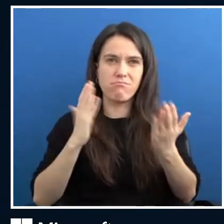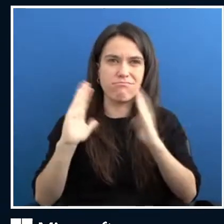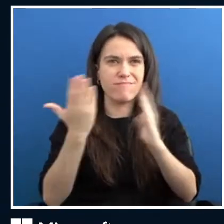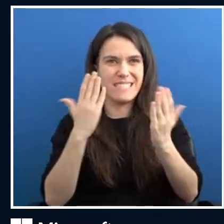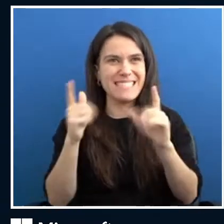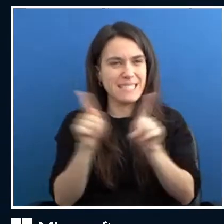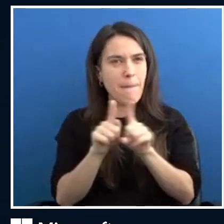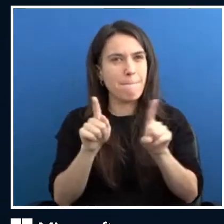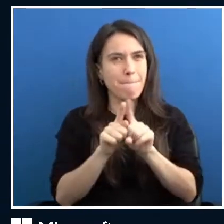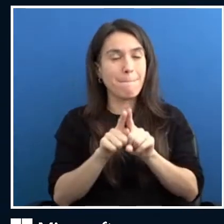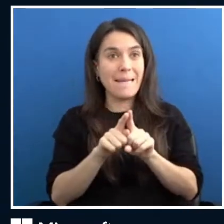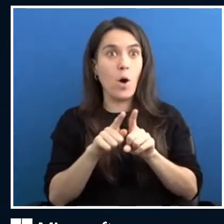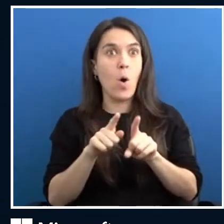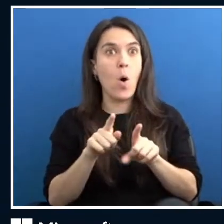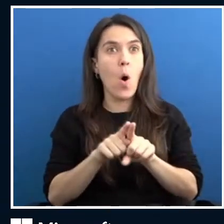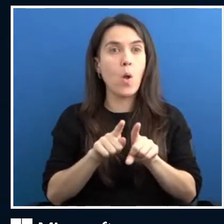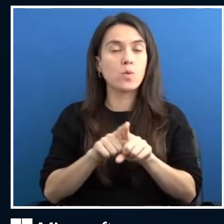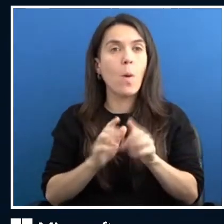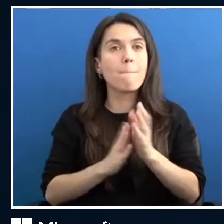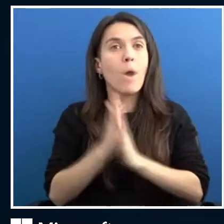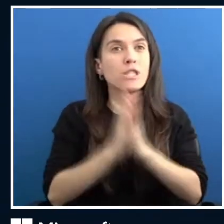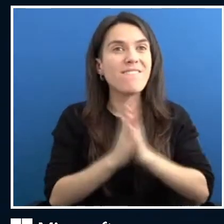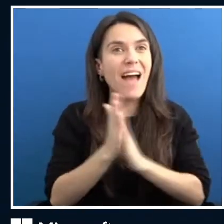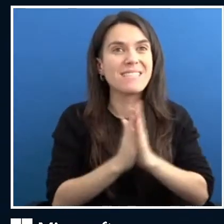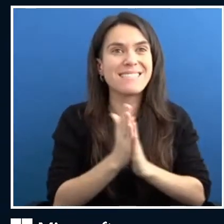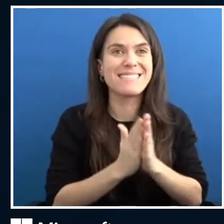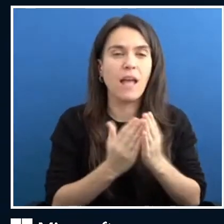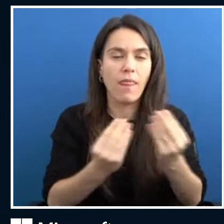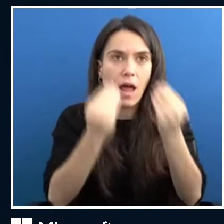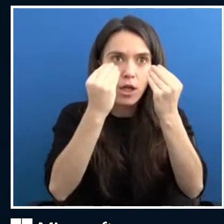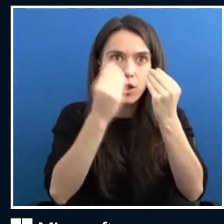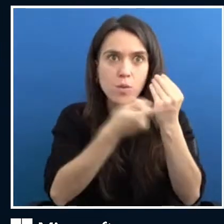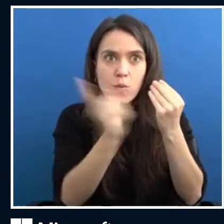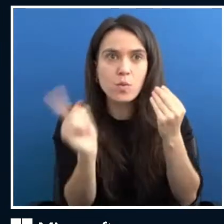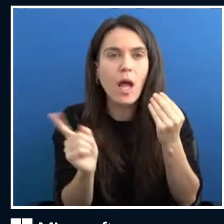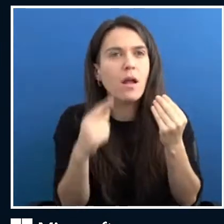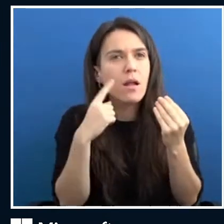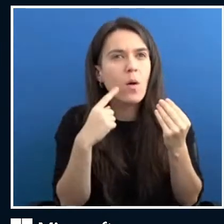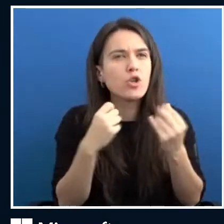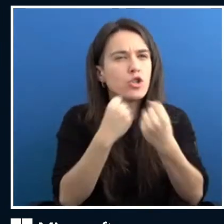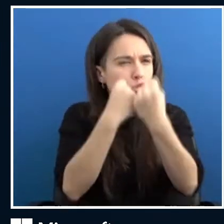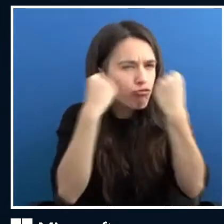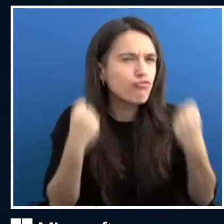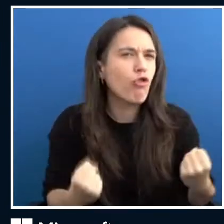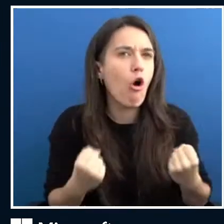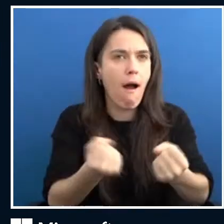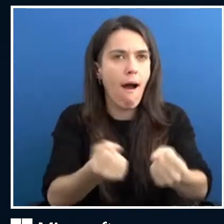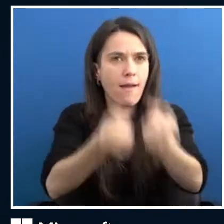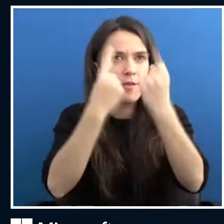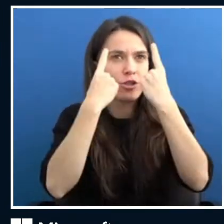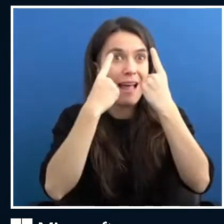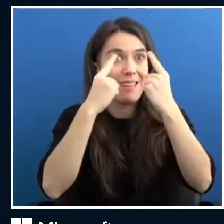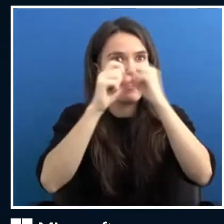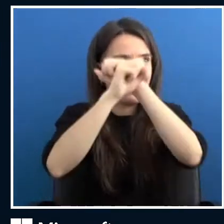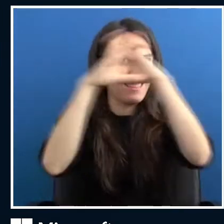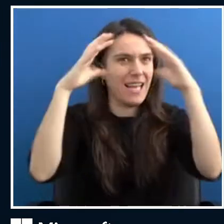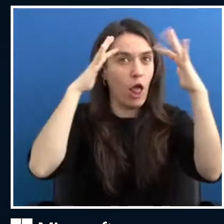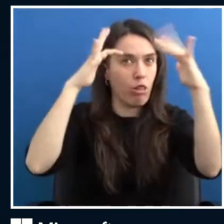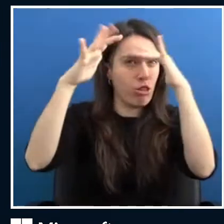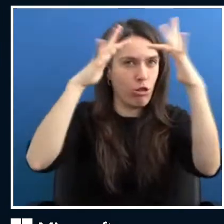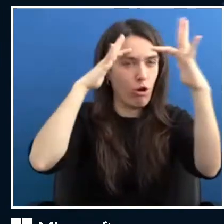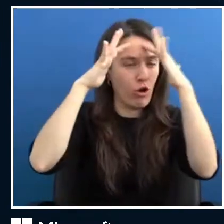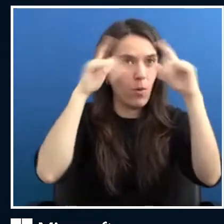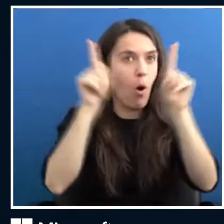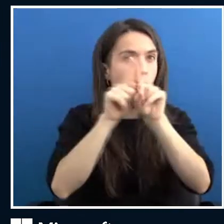motivate the students in the classroom, because our job is to give them a sound understanding of the thing, but at the same time show them how this is being